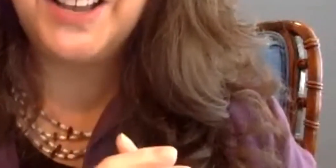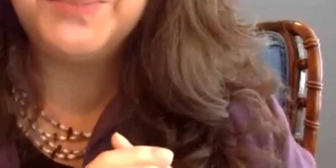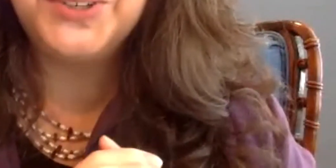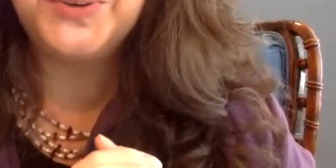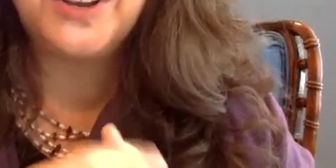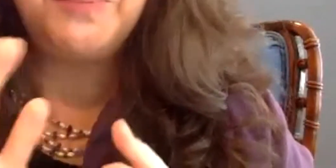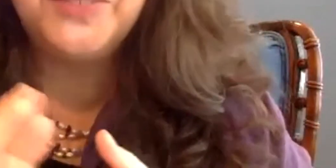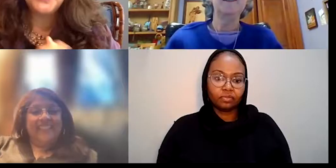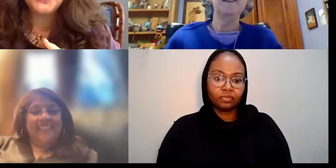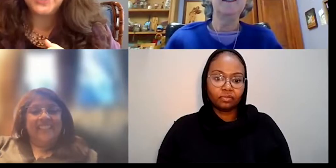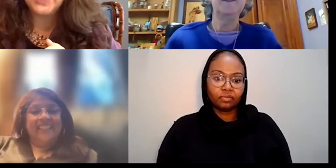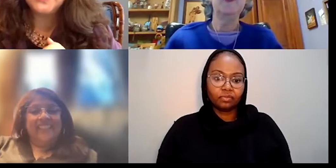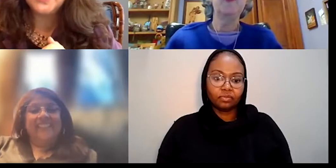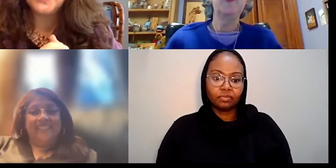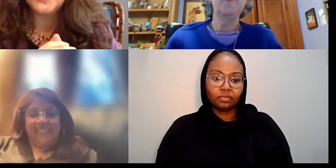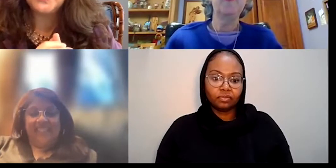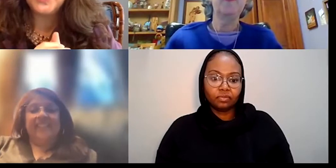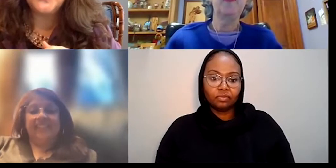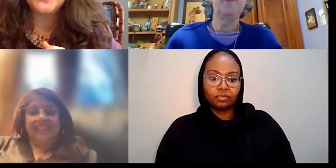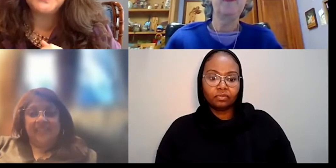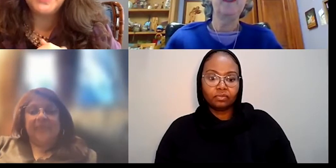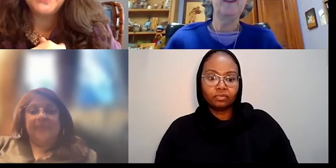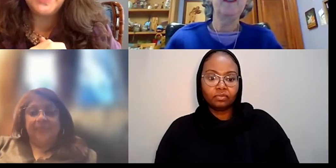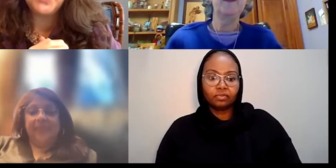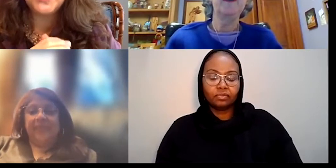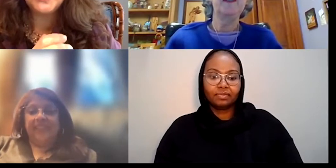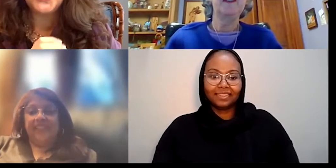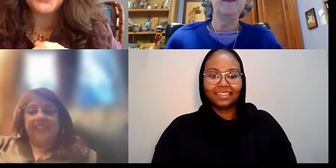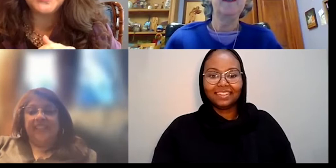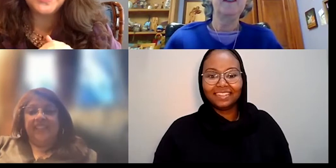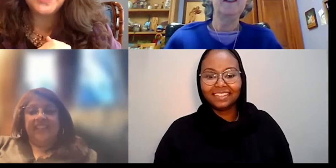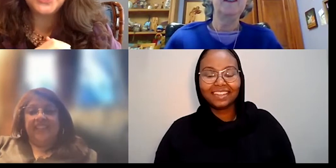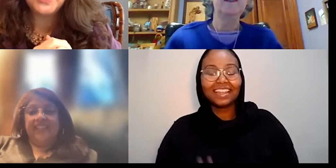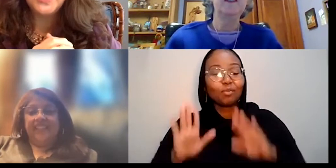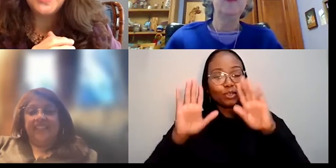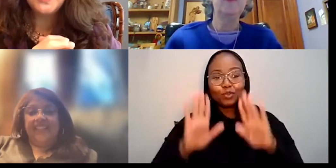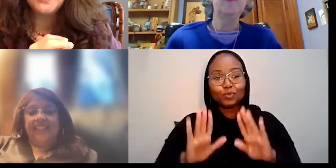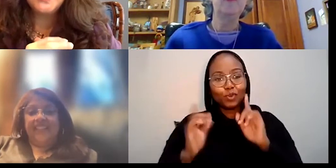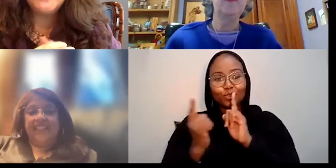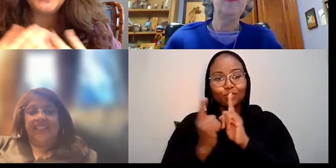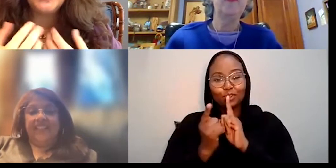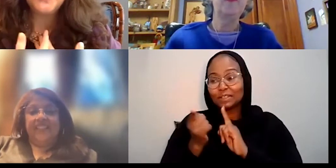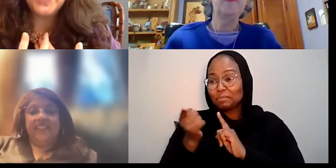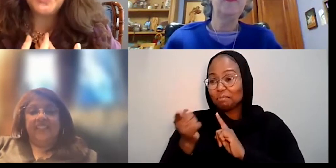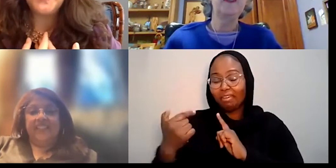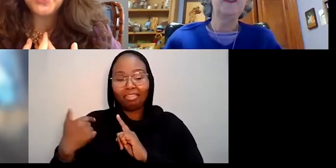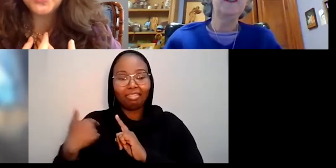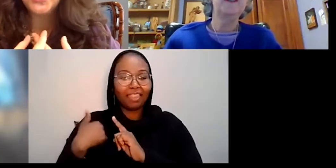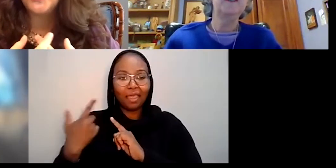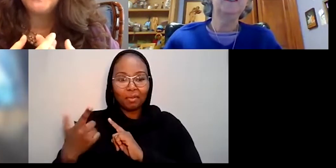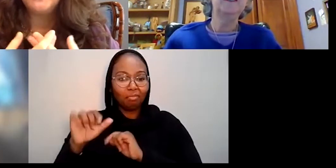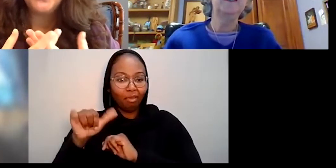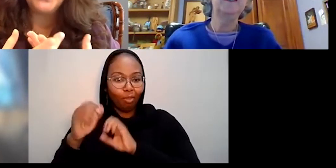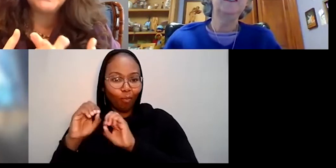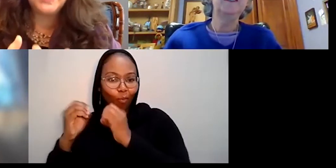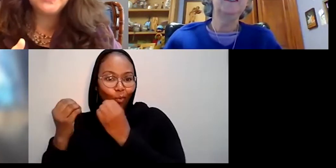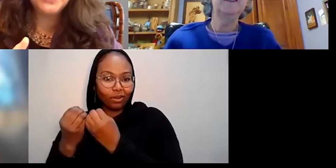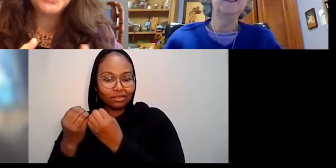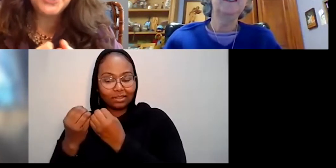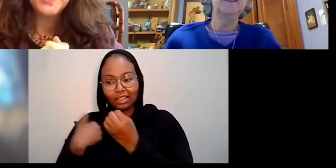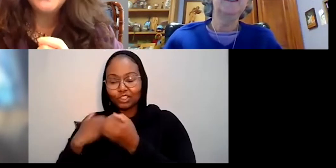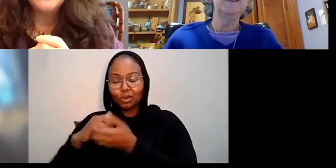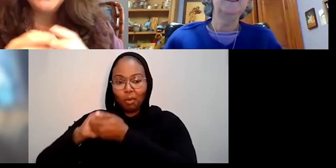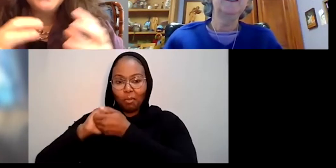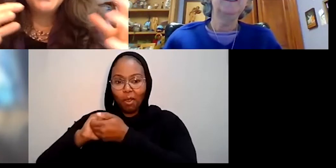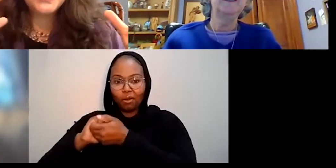able to come to a couple of the screenings. So it was wonderful to meet them, our sister organization. And for me, on a personal note, my mother is